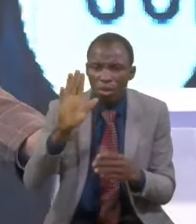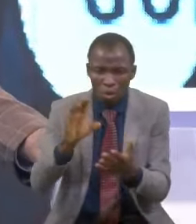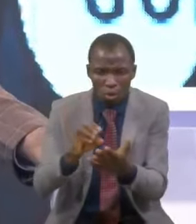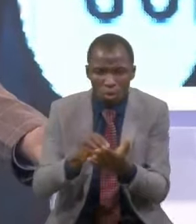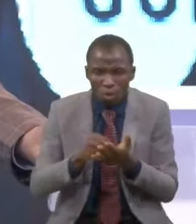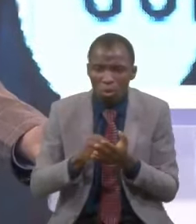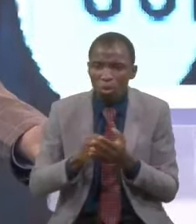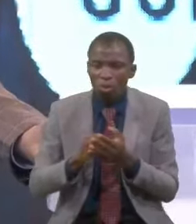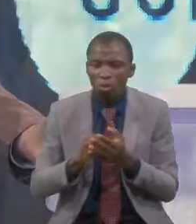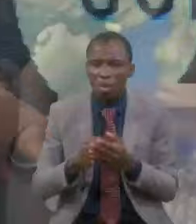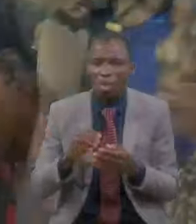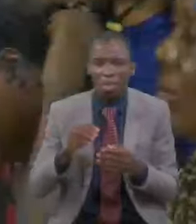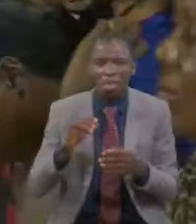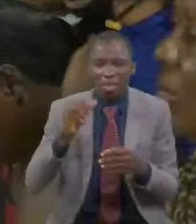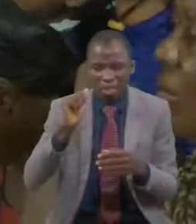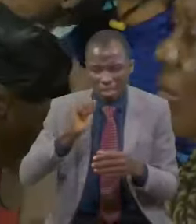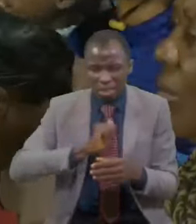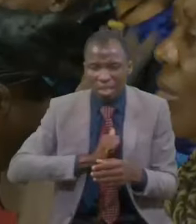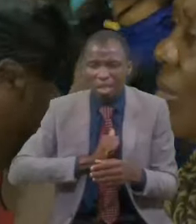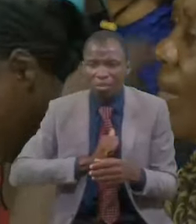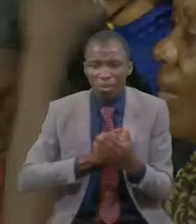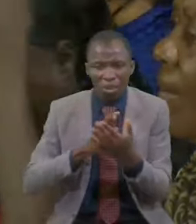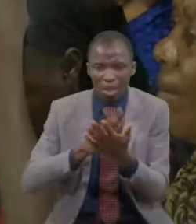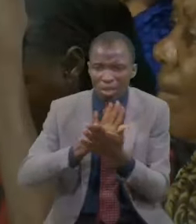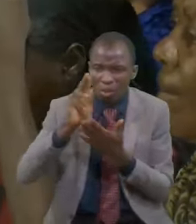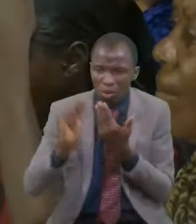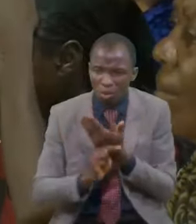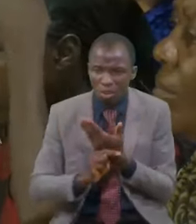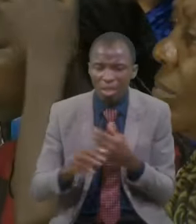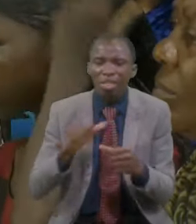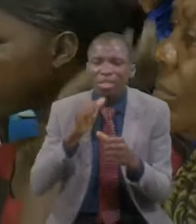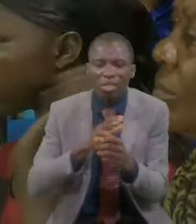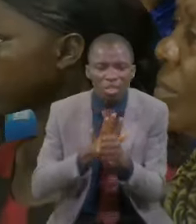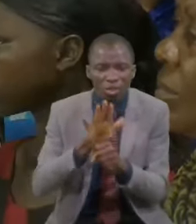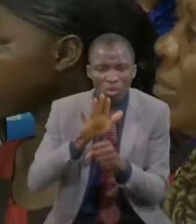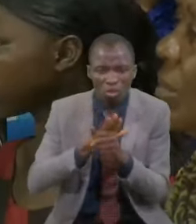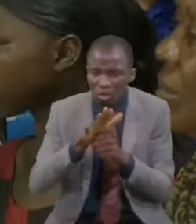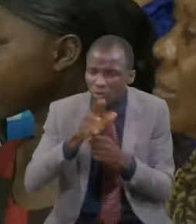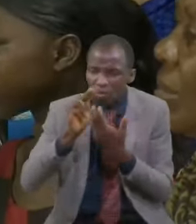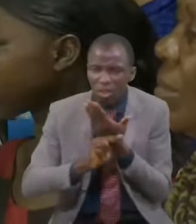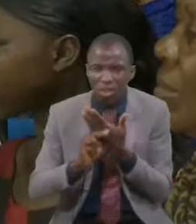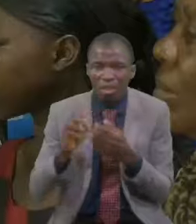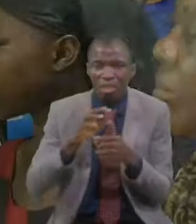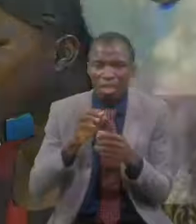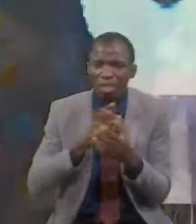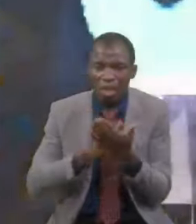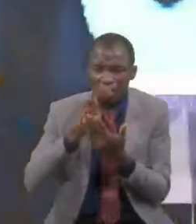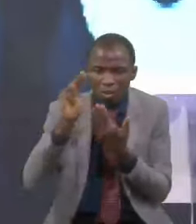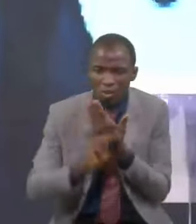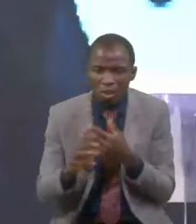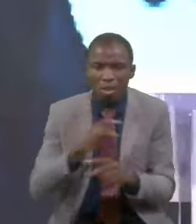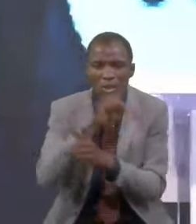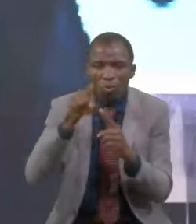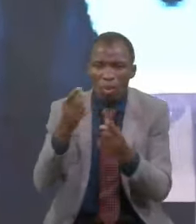self-righteousness, soiled righteousness, insufficient righteousness. It's when you come to Christ